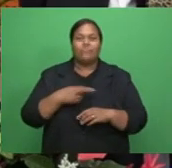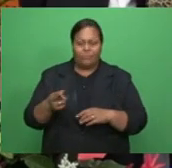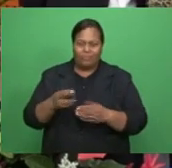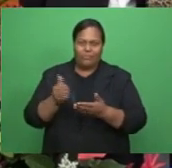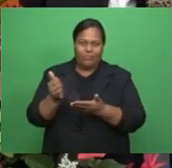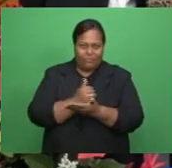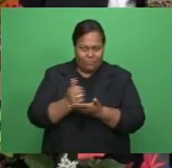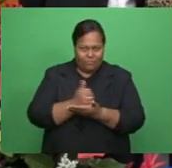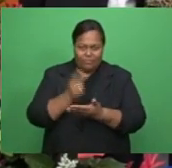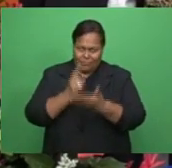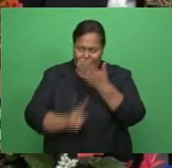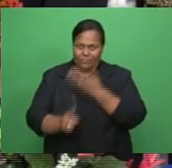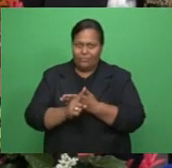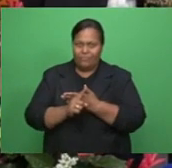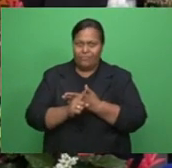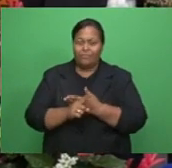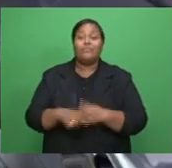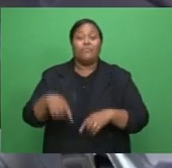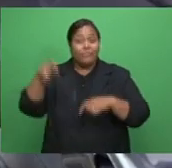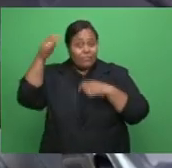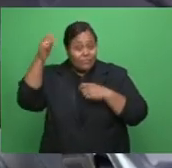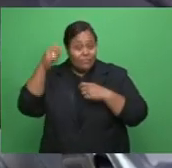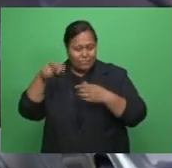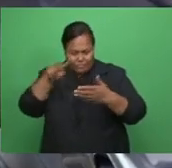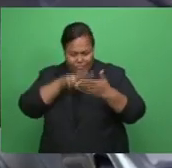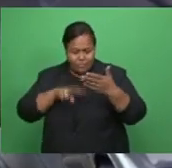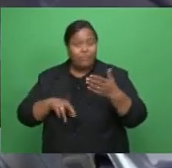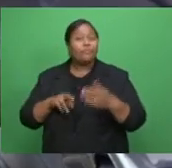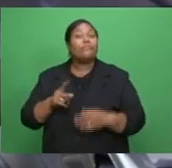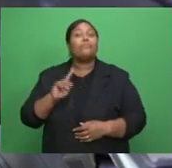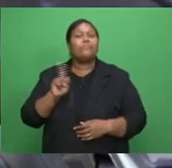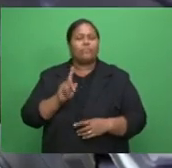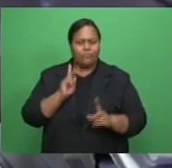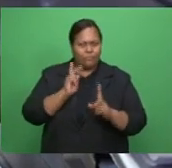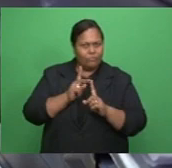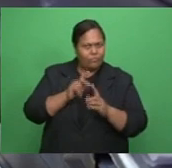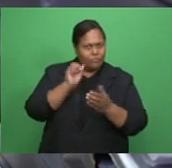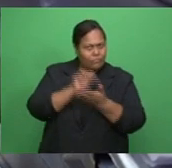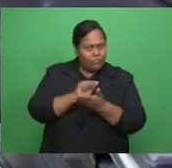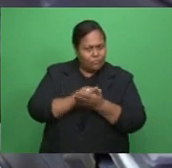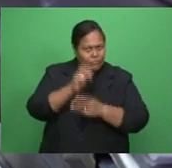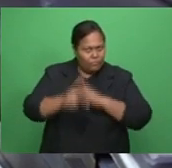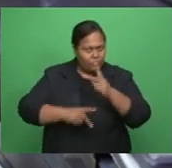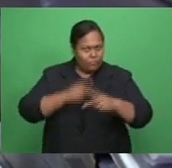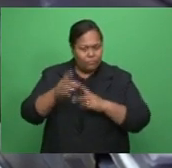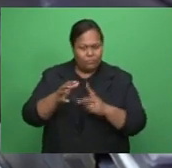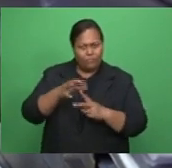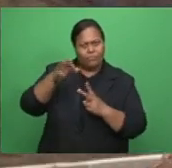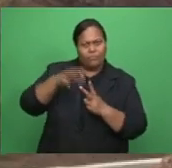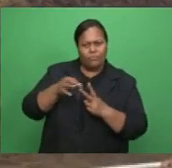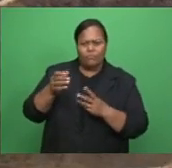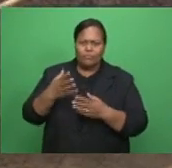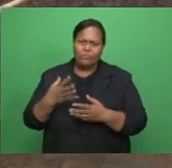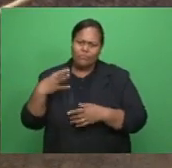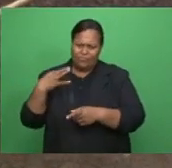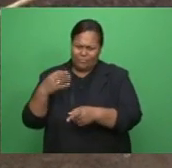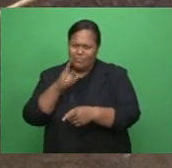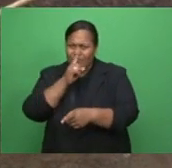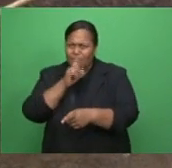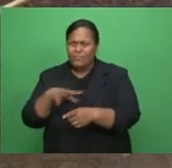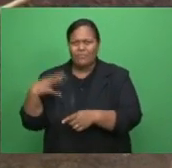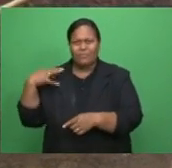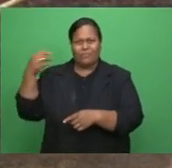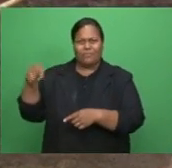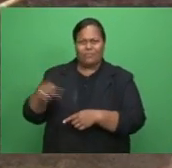audit will look at approval policies, criteria for qualification, methodology for selecting applicants and the approval process for lot